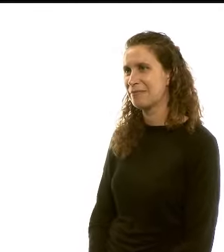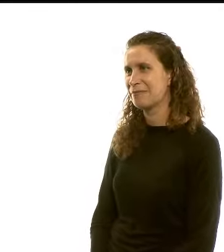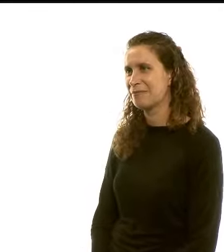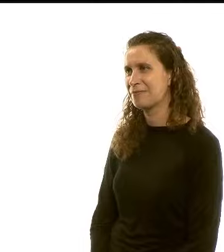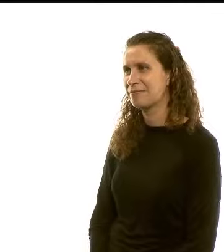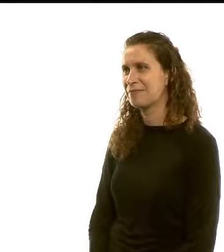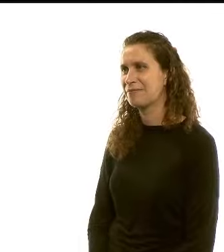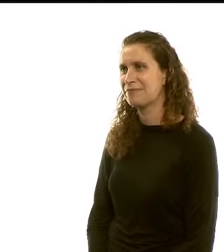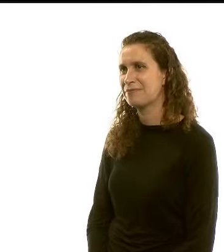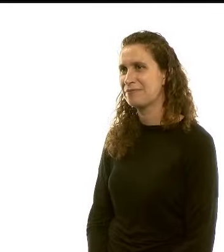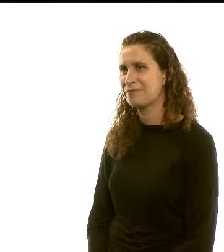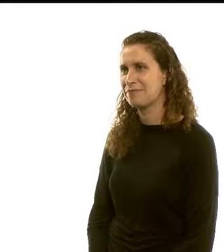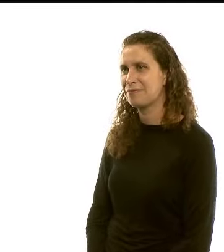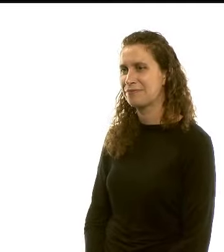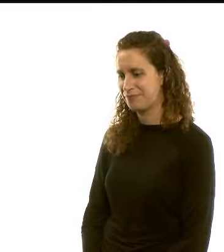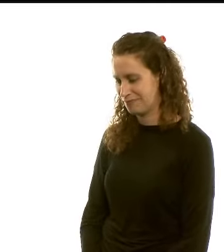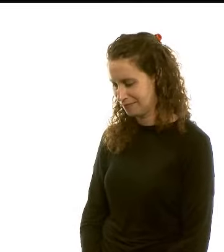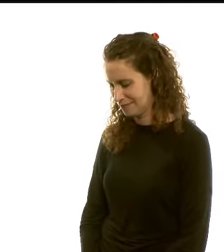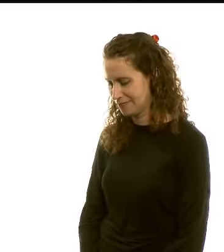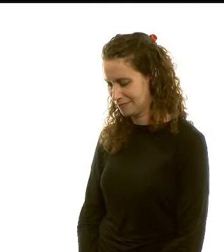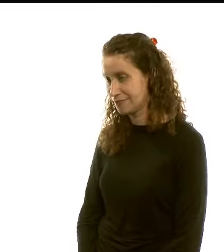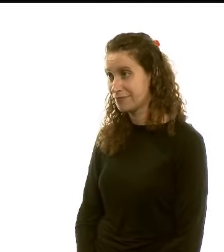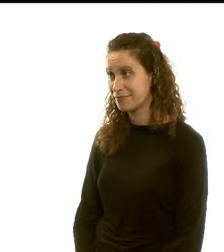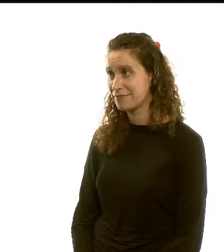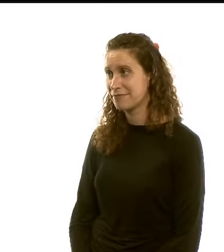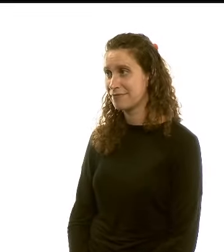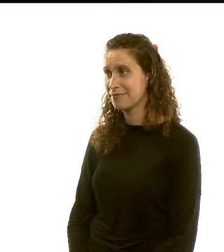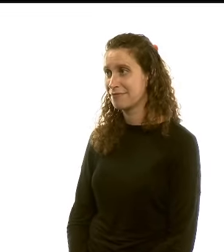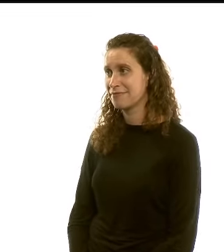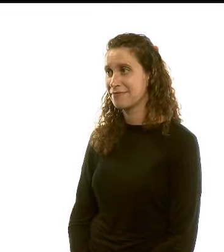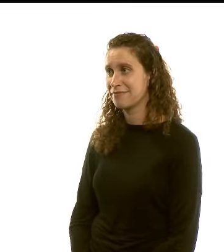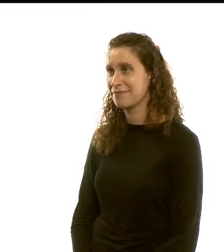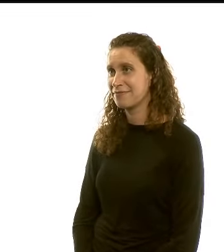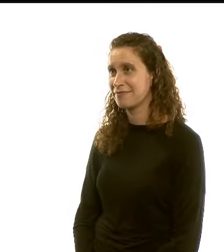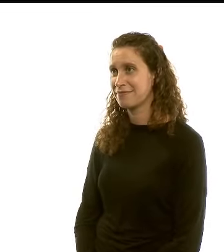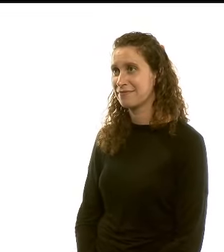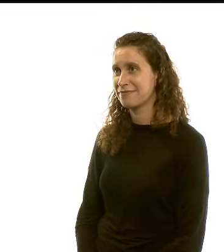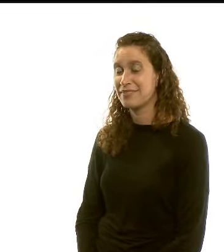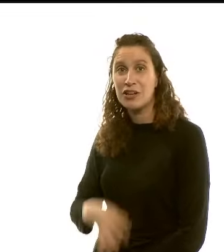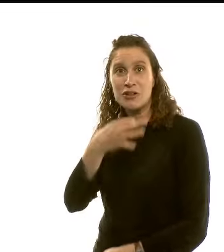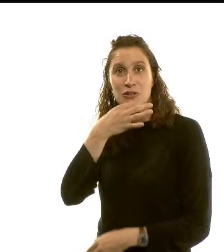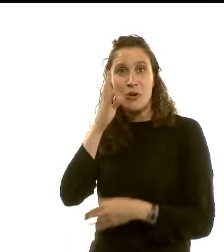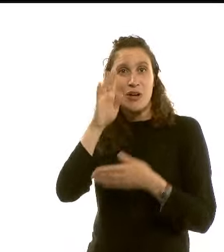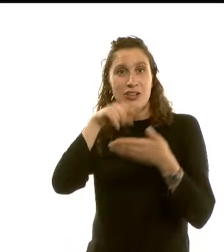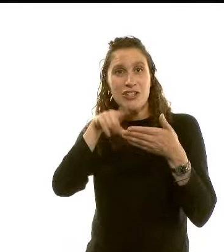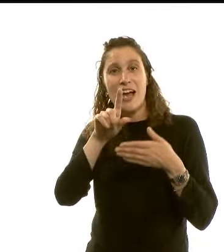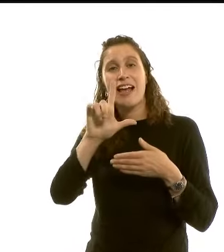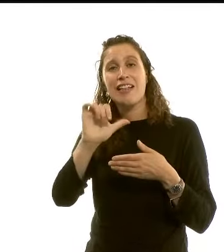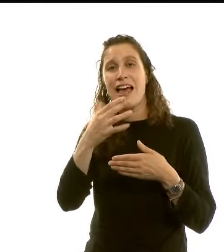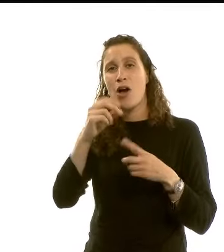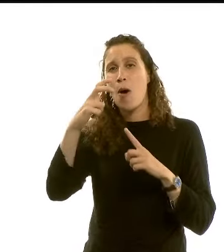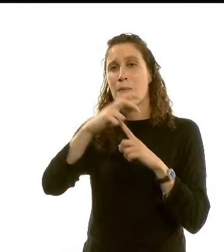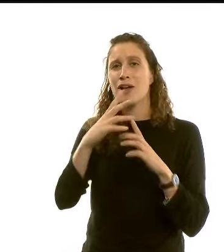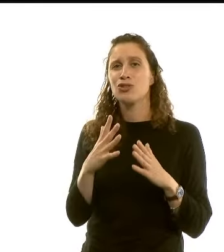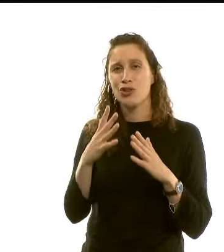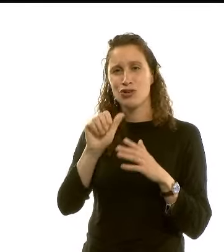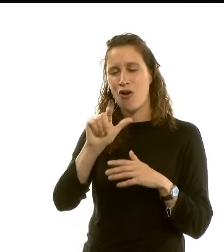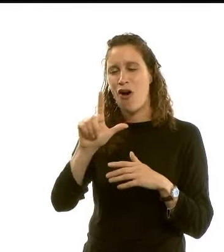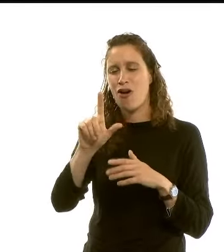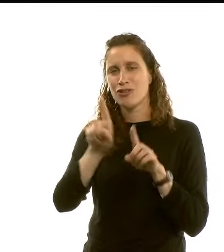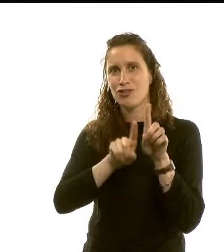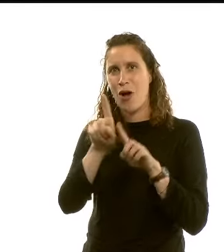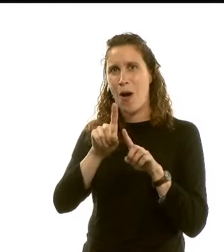So magical. Thank you, Marcus. What an exit. Now, very soon, we will check in on our amazing LEGO Masters All-Star build